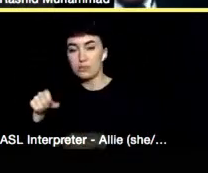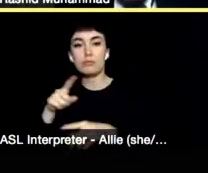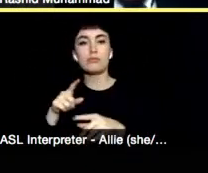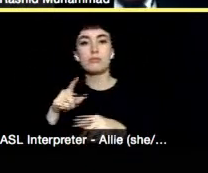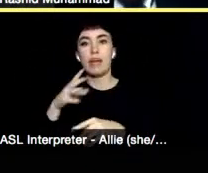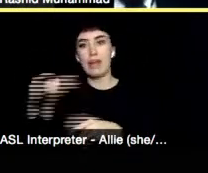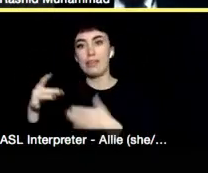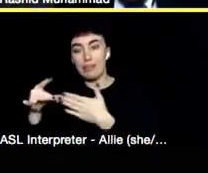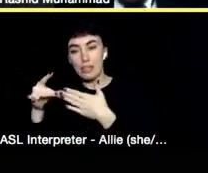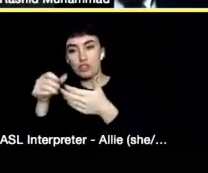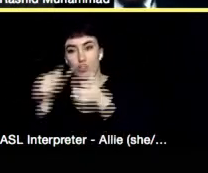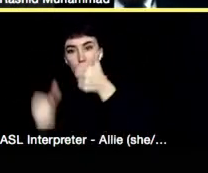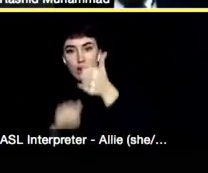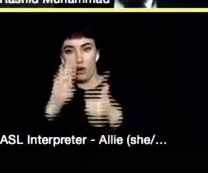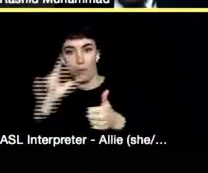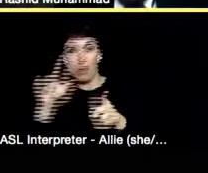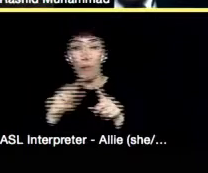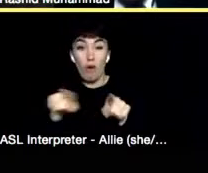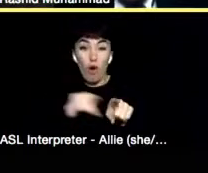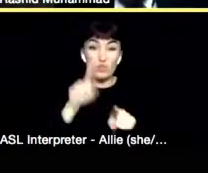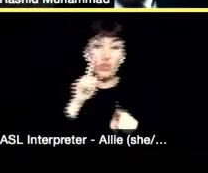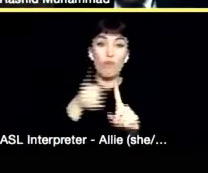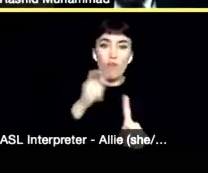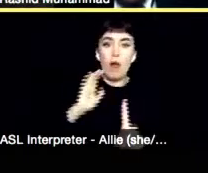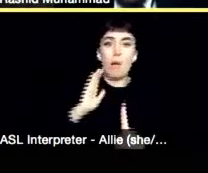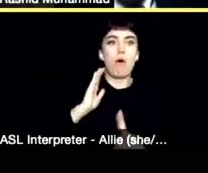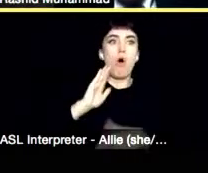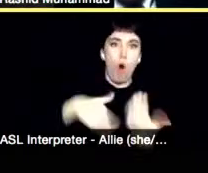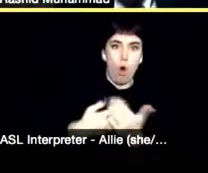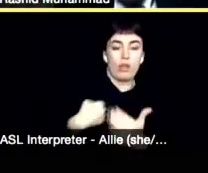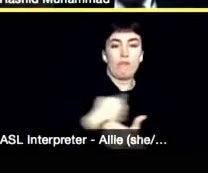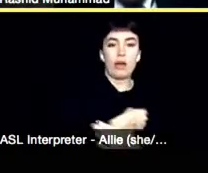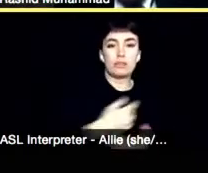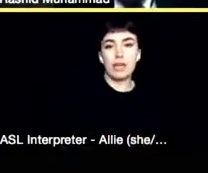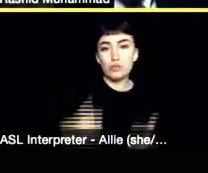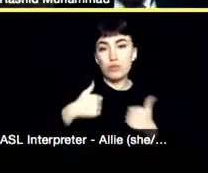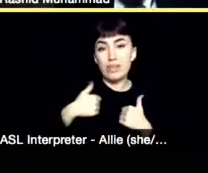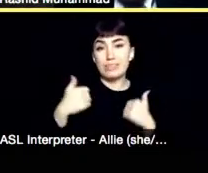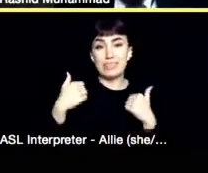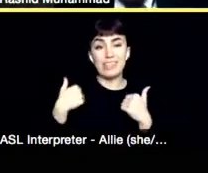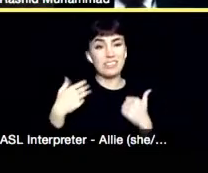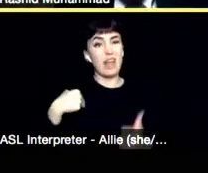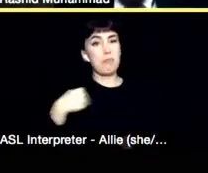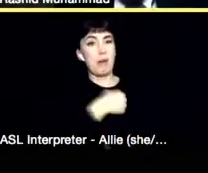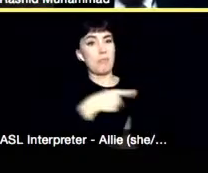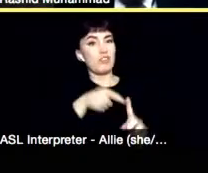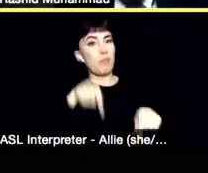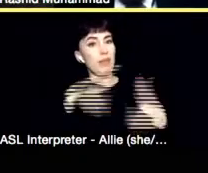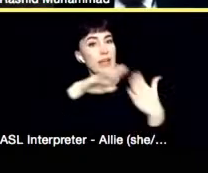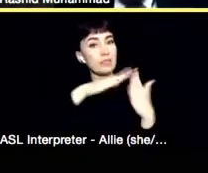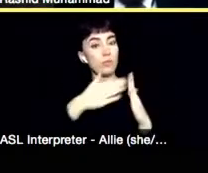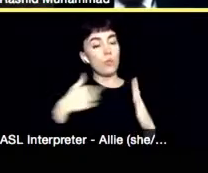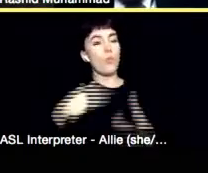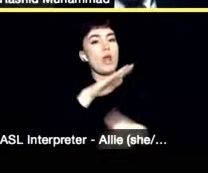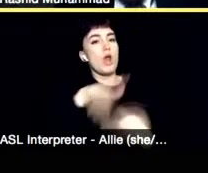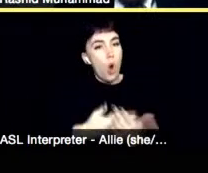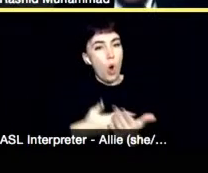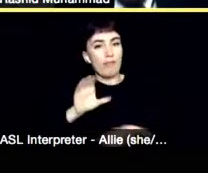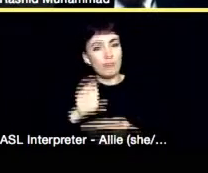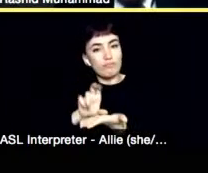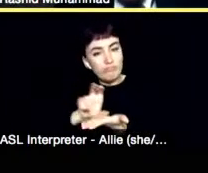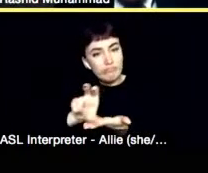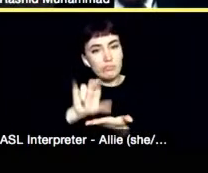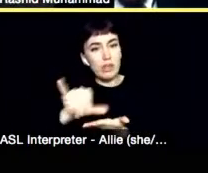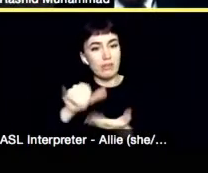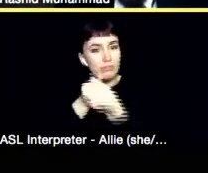Bill, but also for all of us as residents and members of this community, investing in this process, bringing our